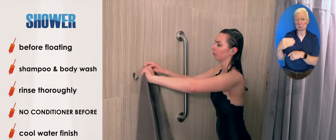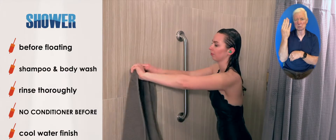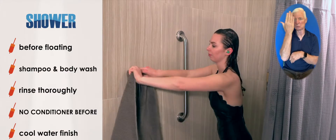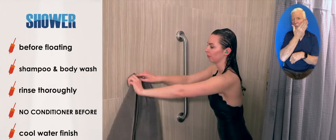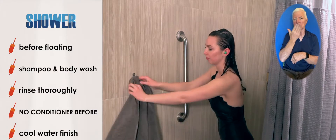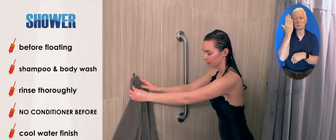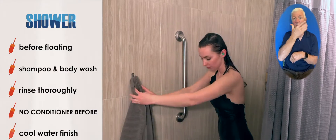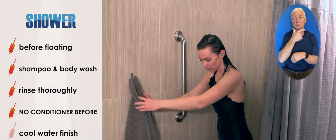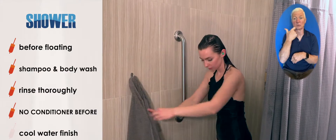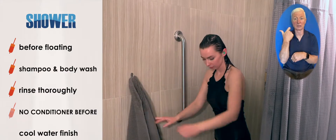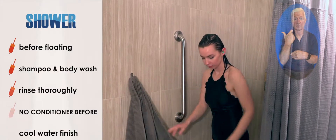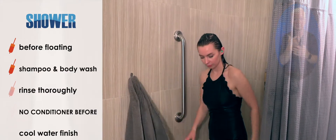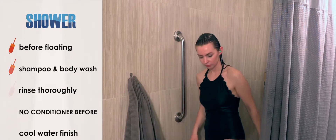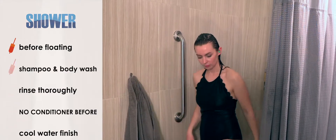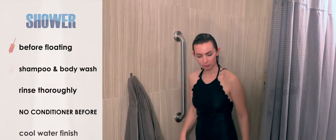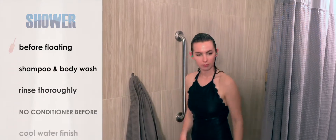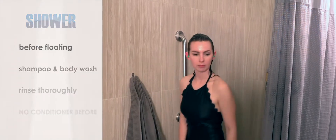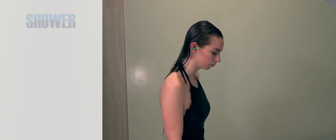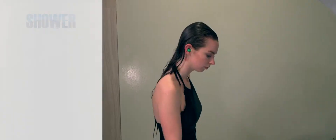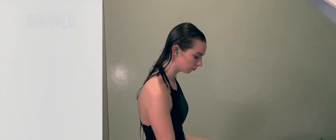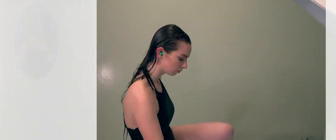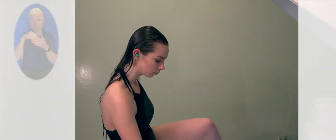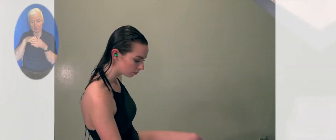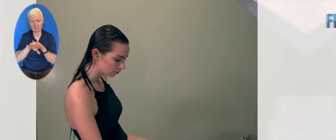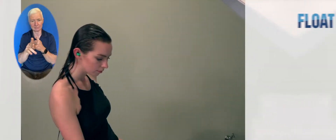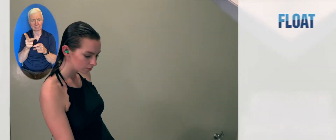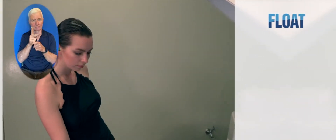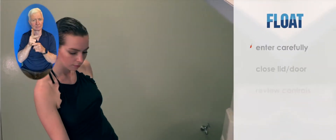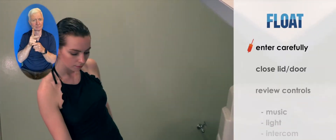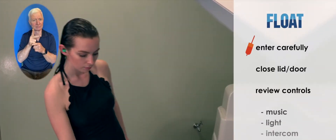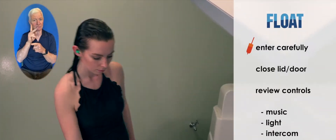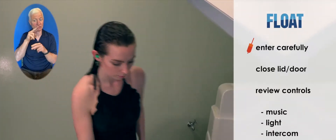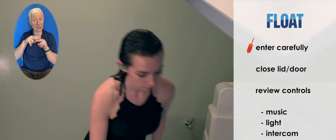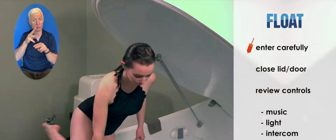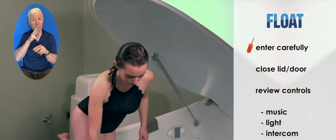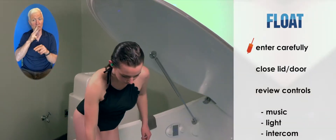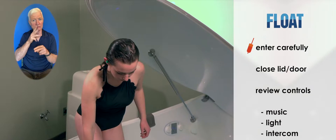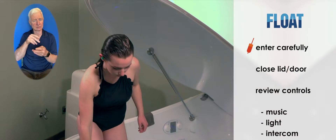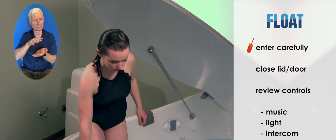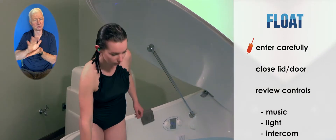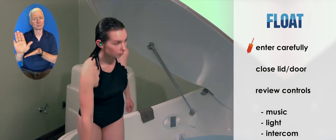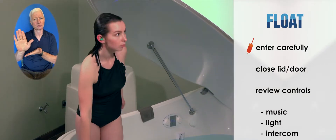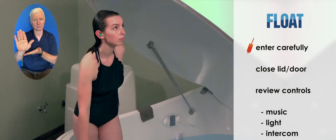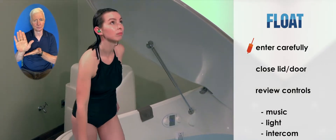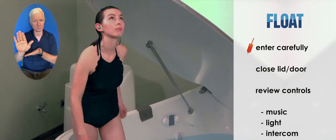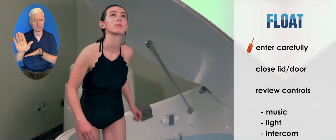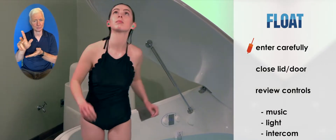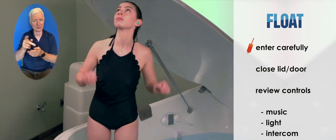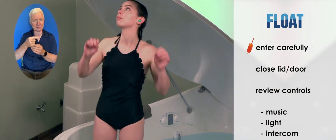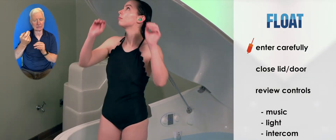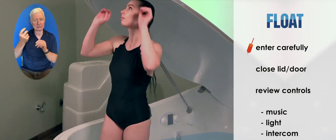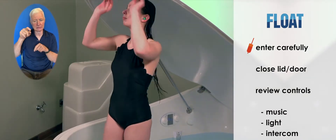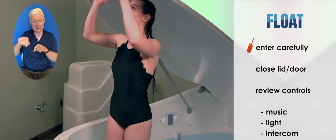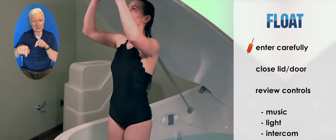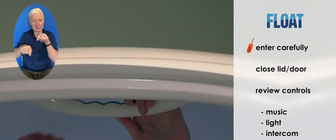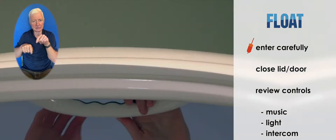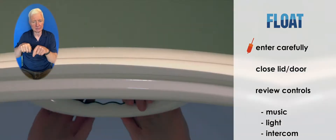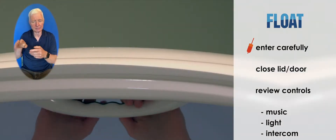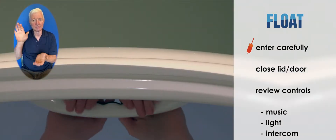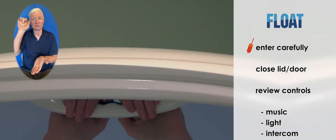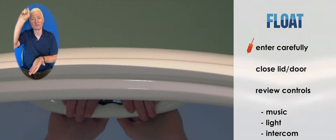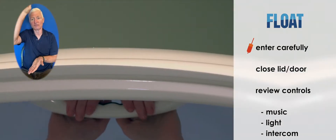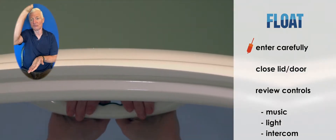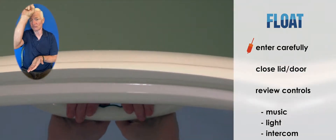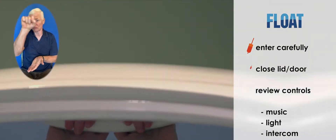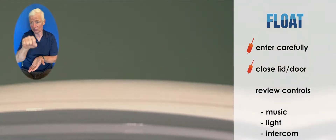towel is hanging next to the shower. Enter carefully. The float solution feels silky and can be slippery.